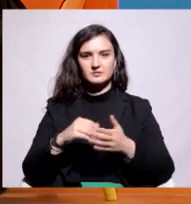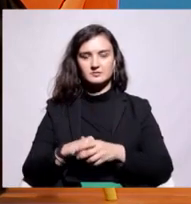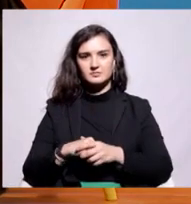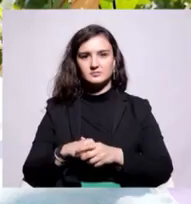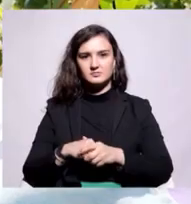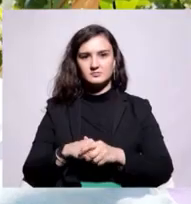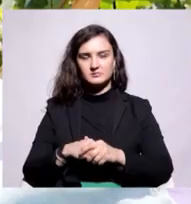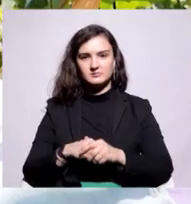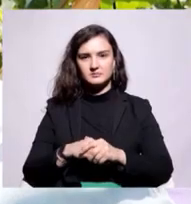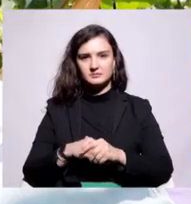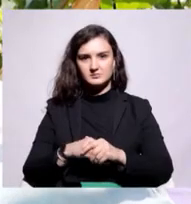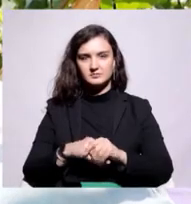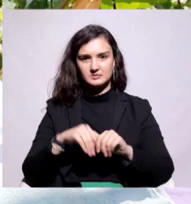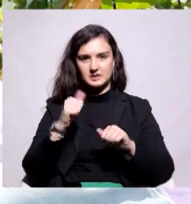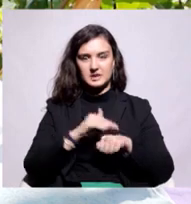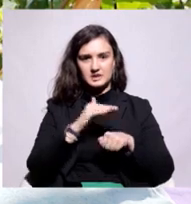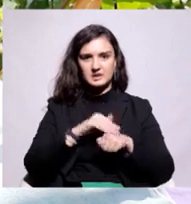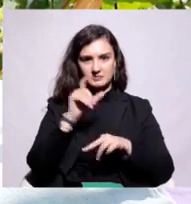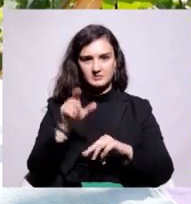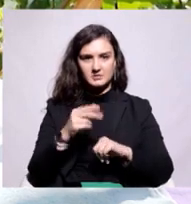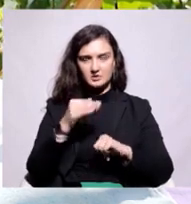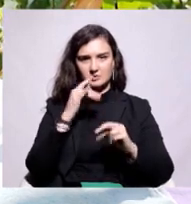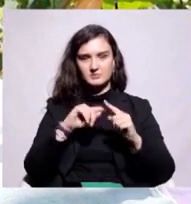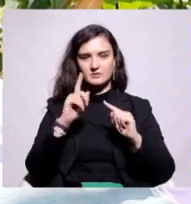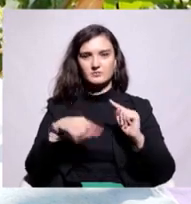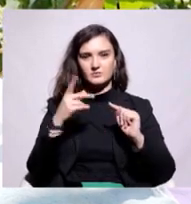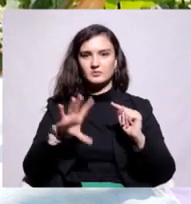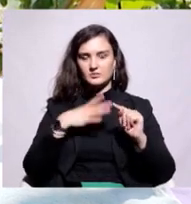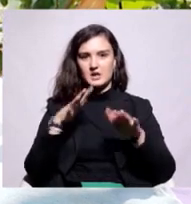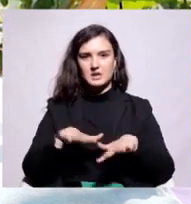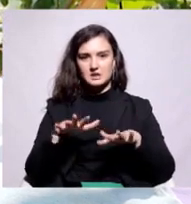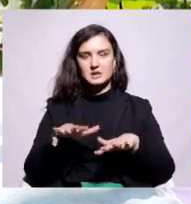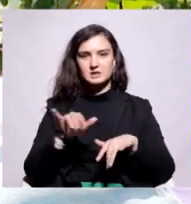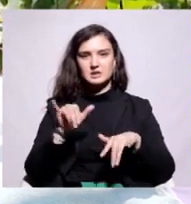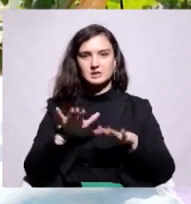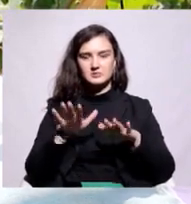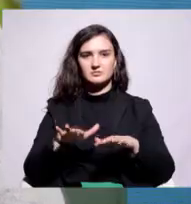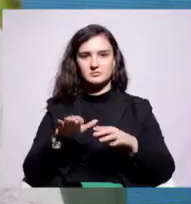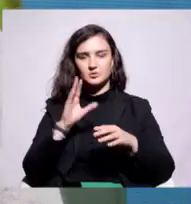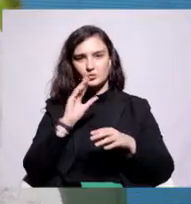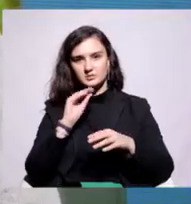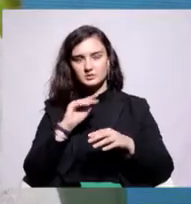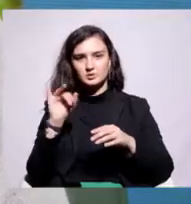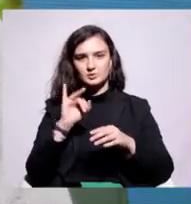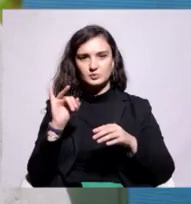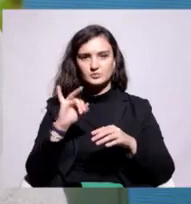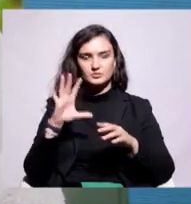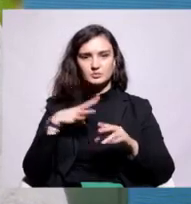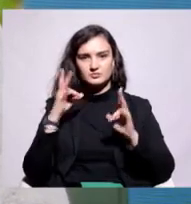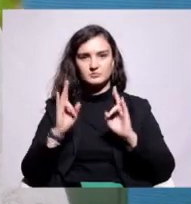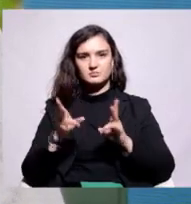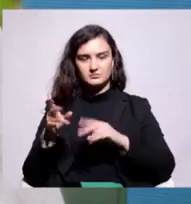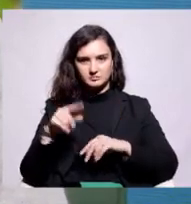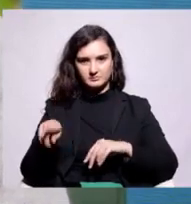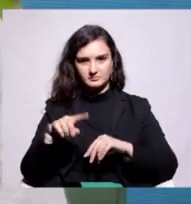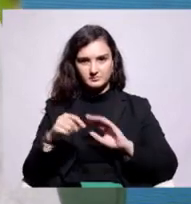but a very gentle and kind man. And then we had a look at the setting, which the when of the story is the 18th